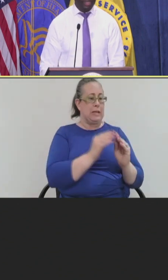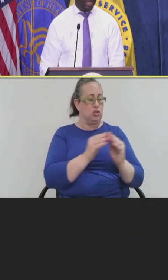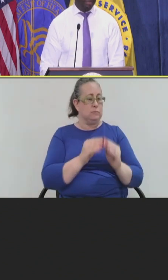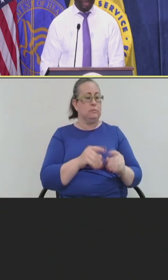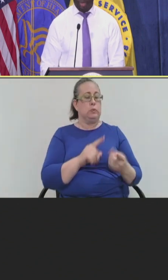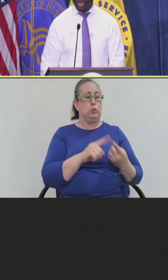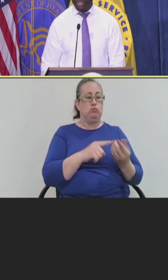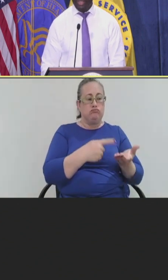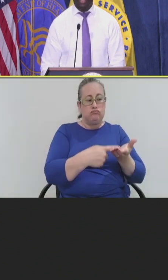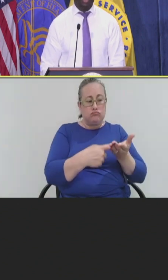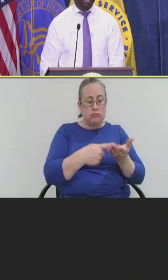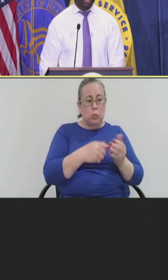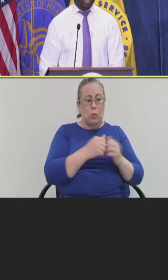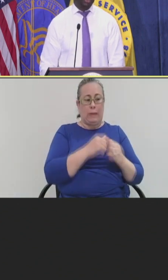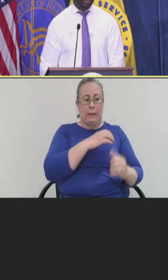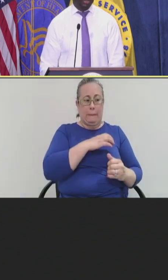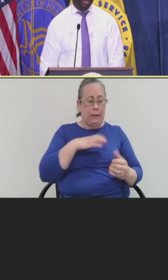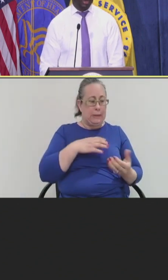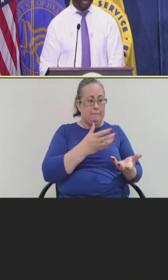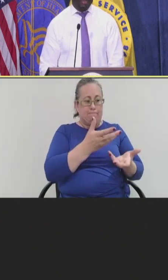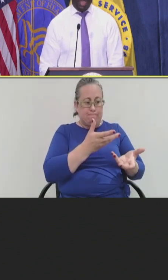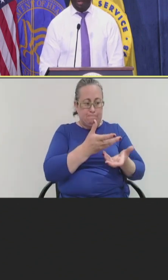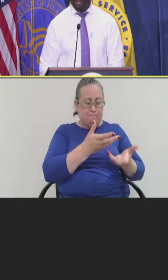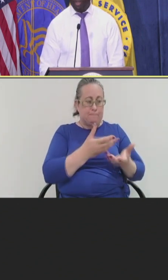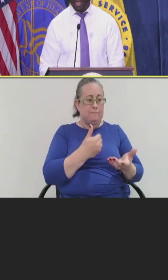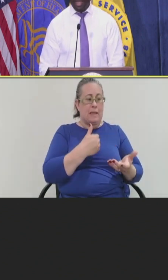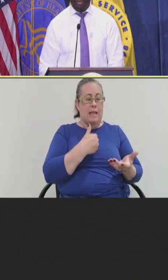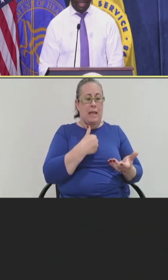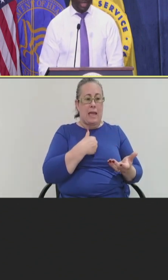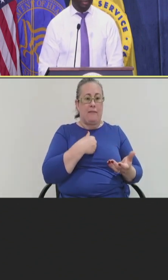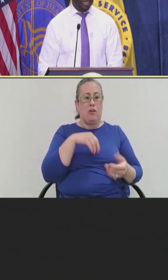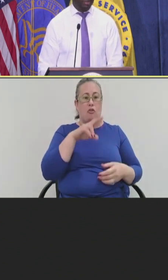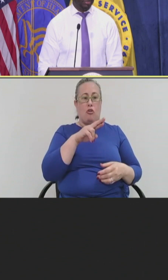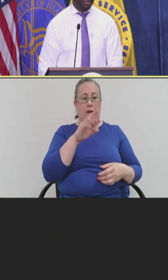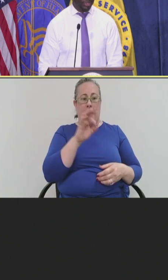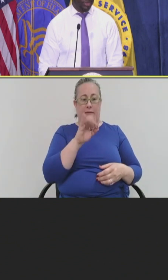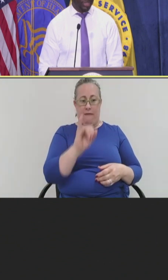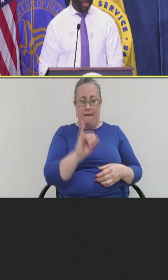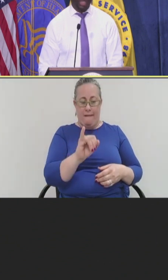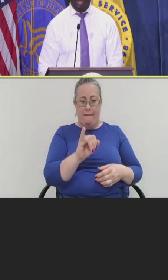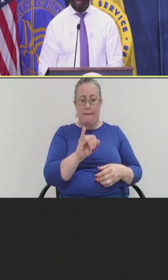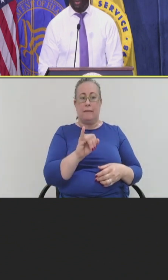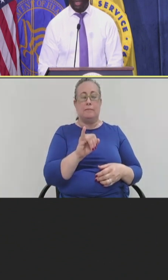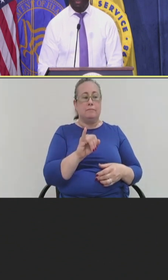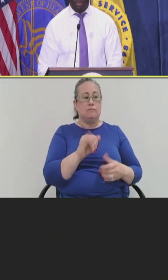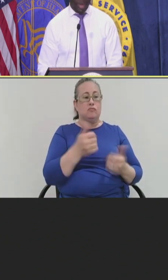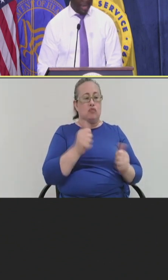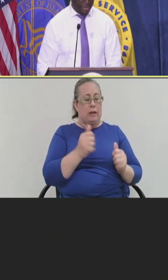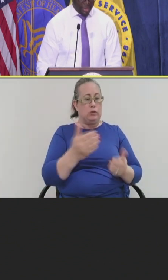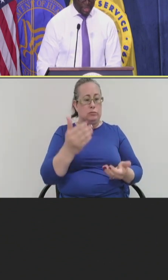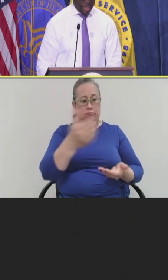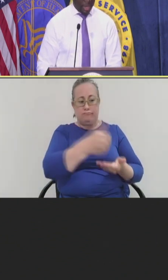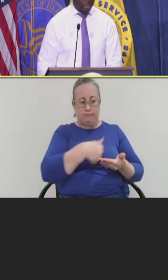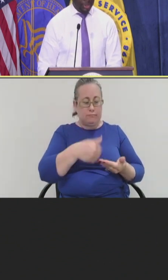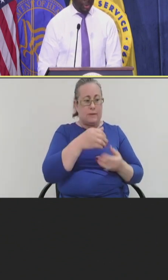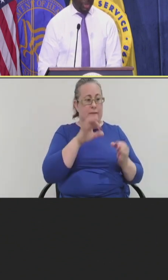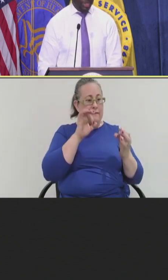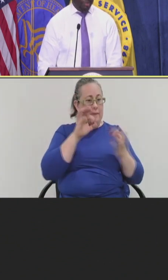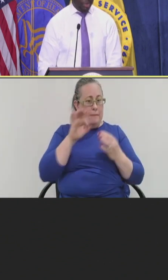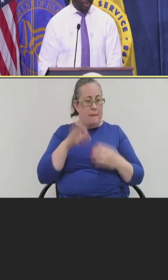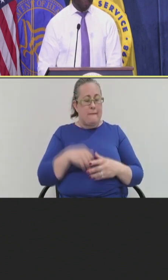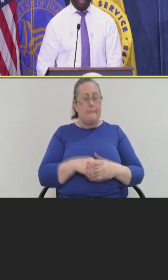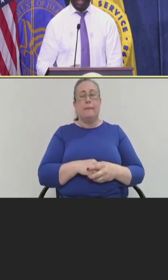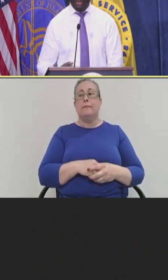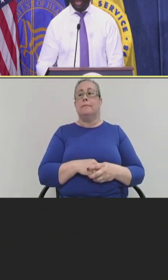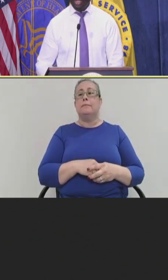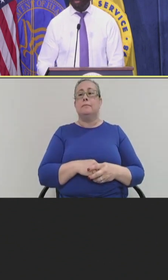committees, communities, to have an RFI out there, seeking inputs and feedbacks. But